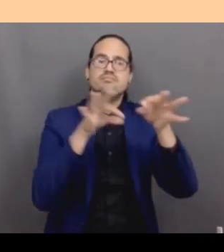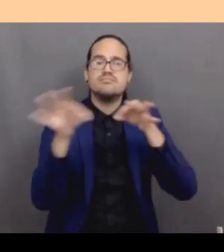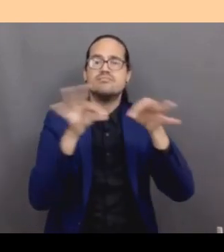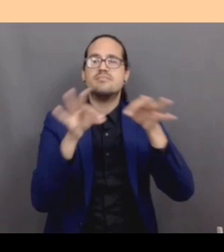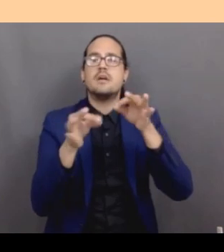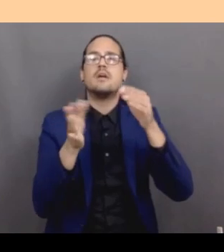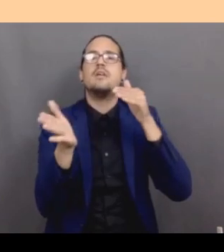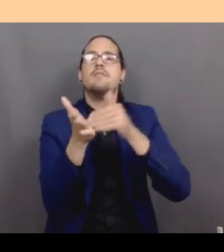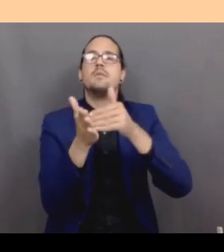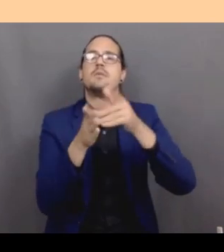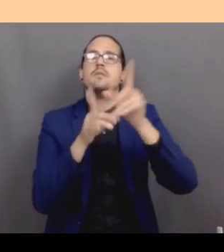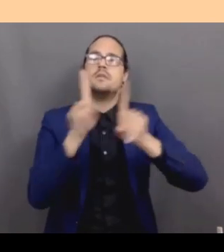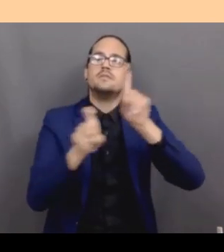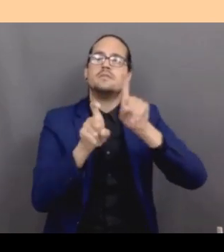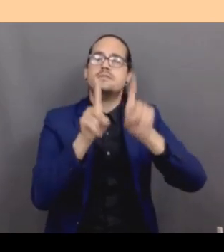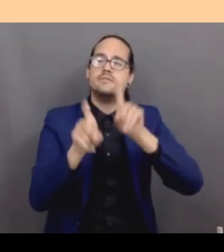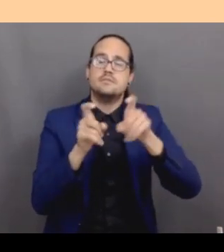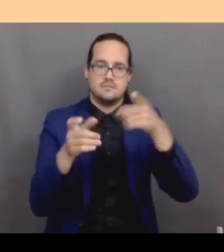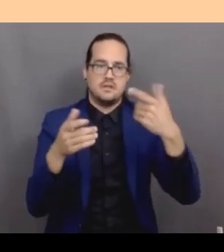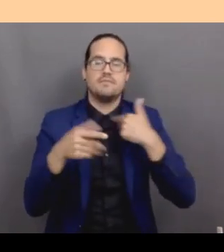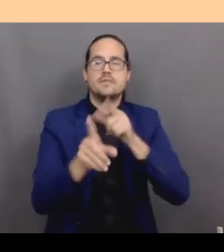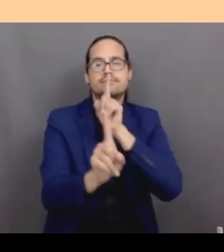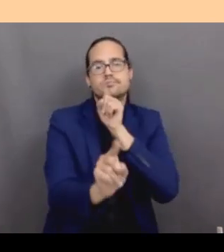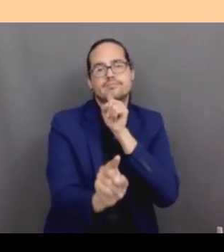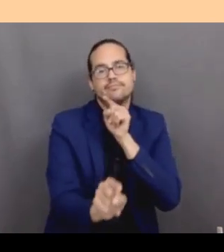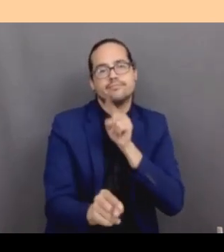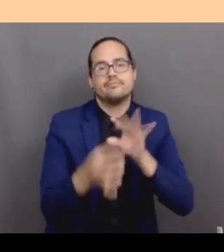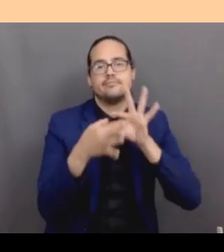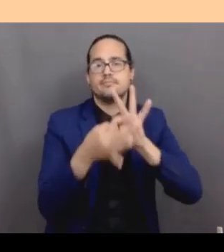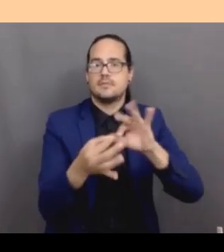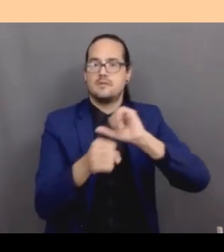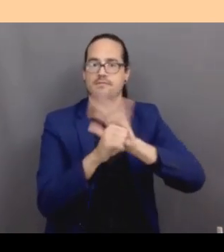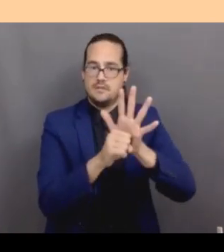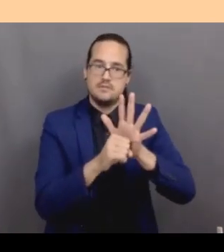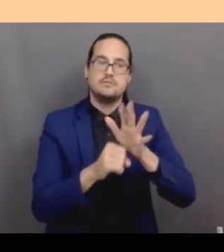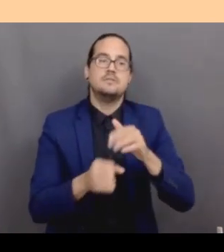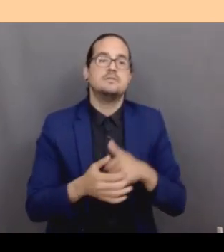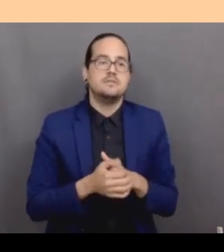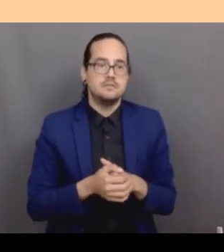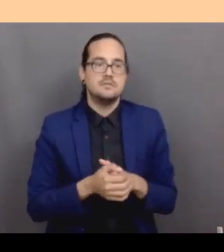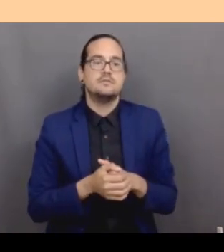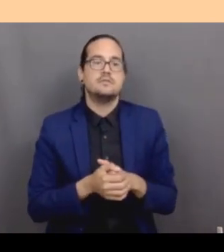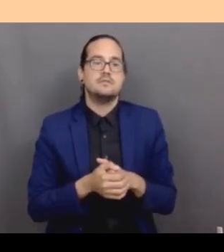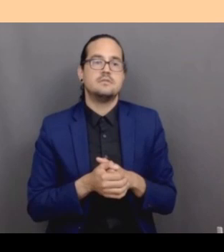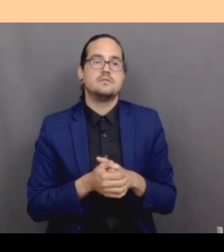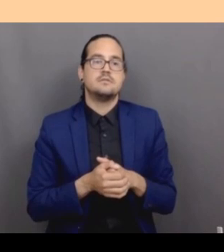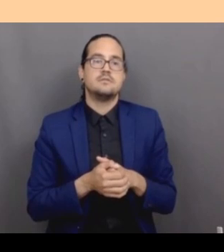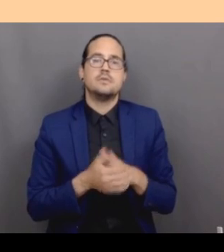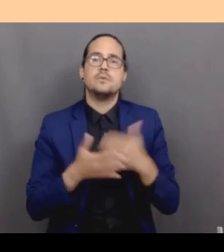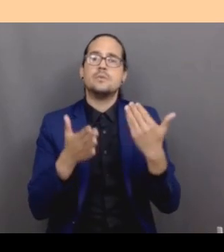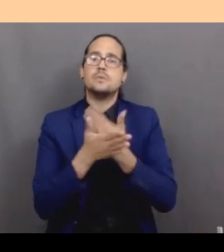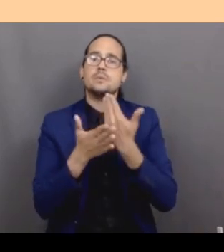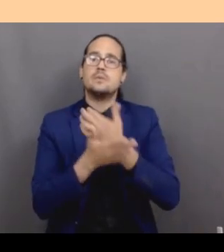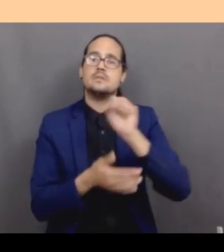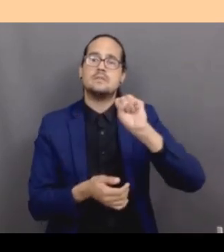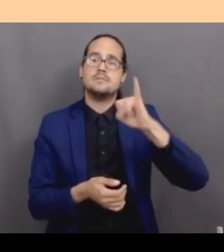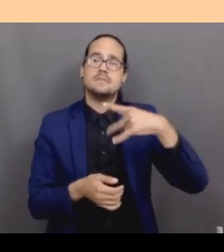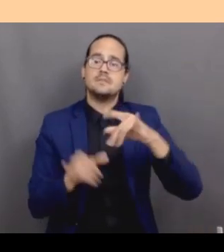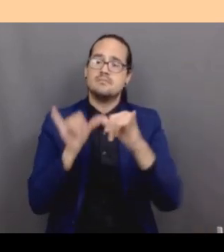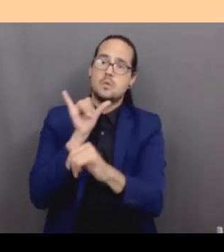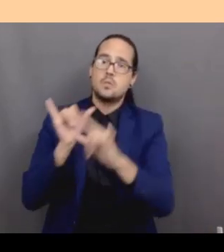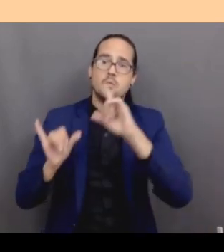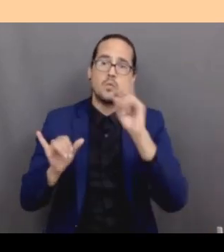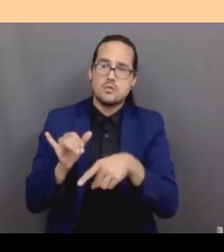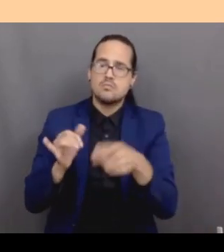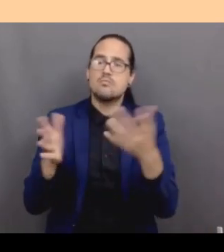the coronavirus, as well as the new shelter-in-place order that will be going into effect on Monday, May 4th. And if